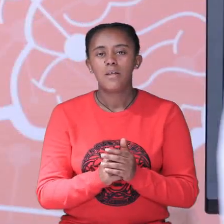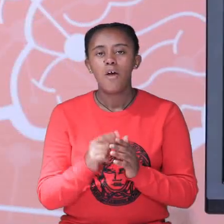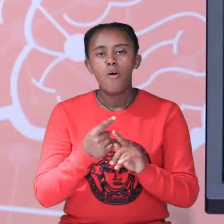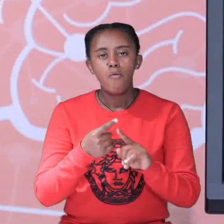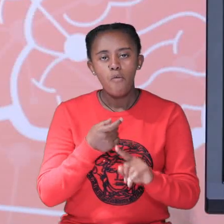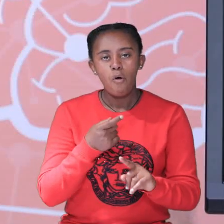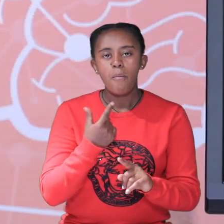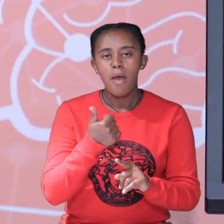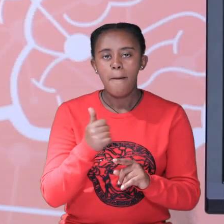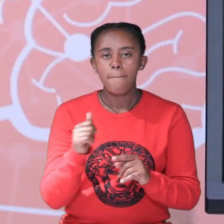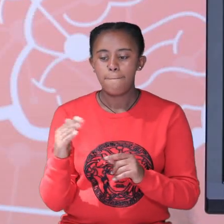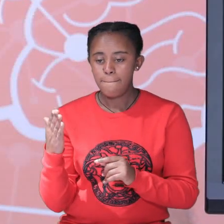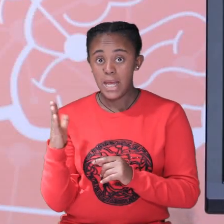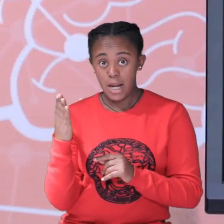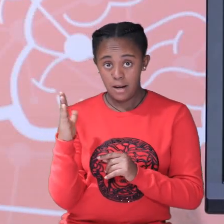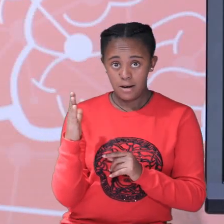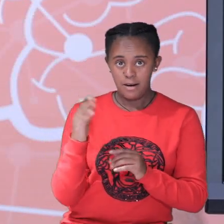Example 1.